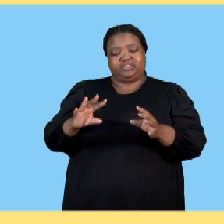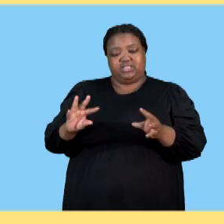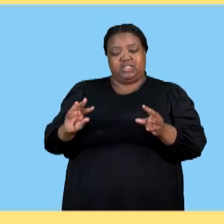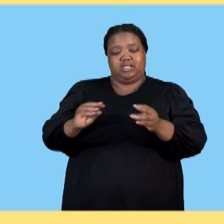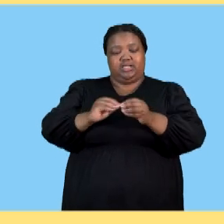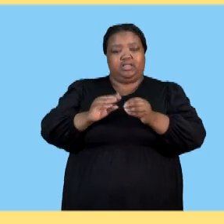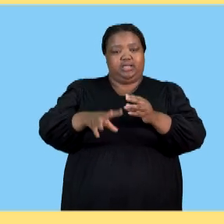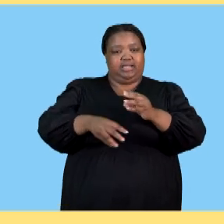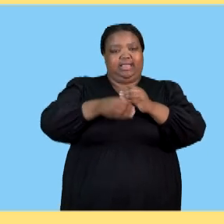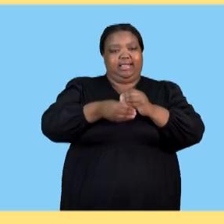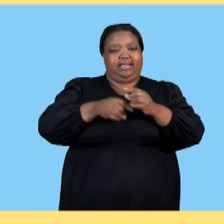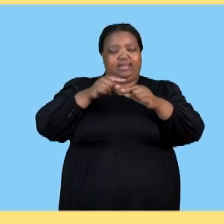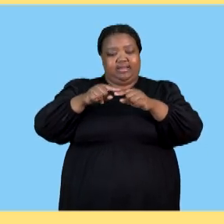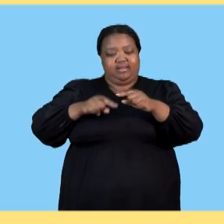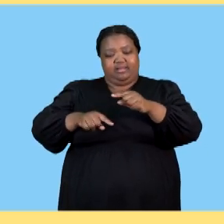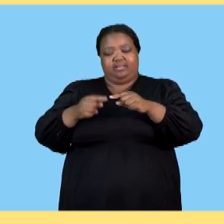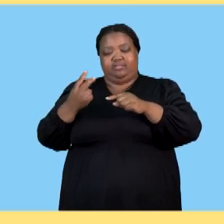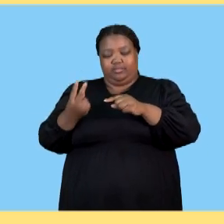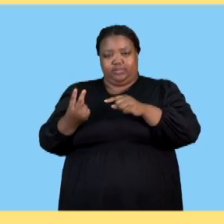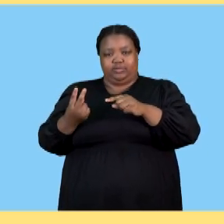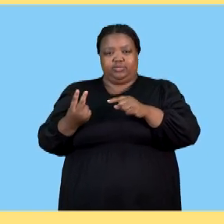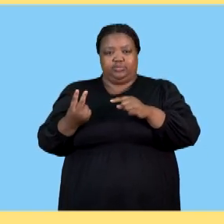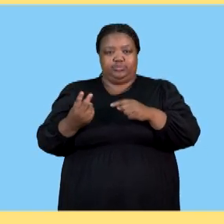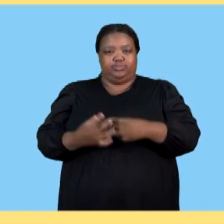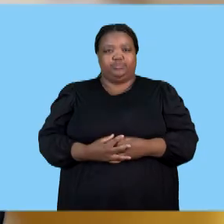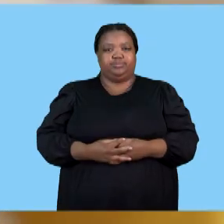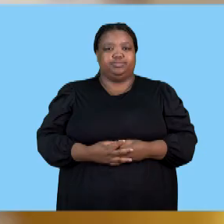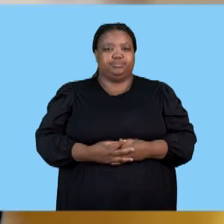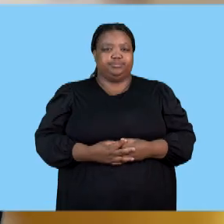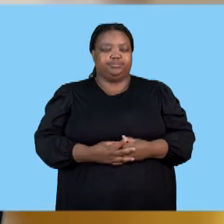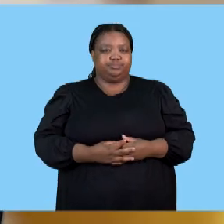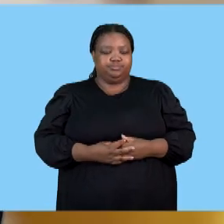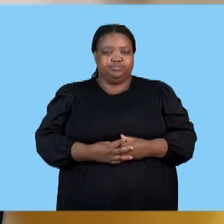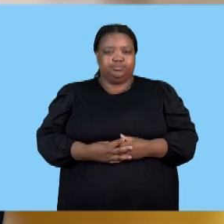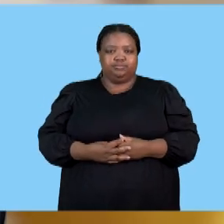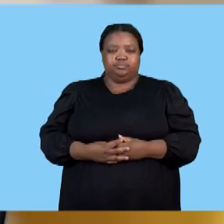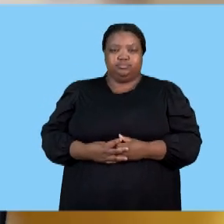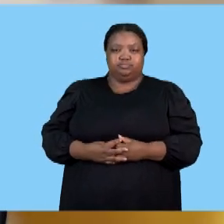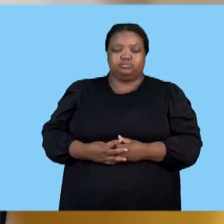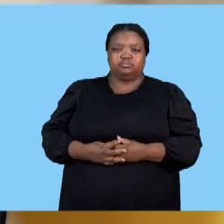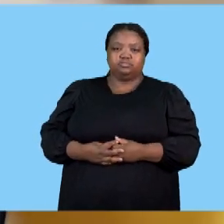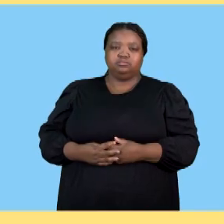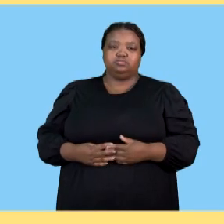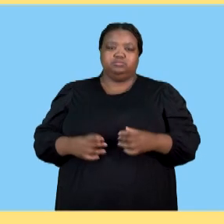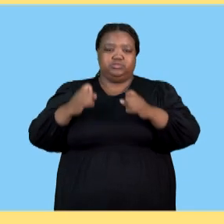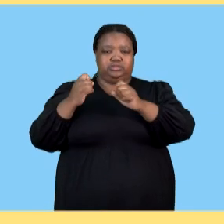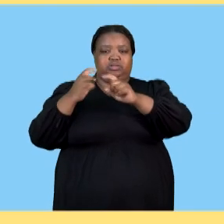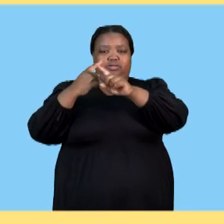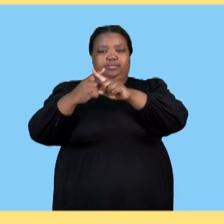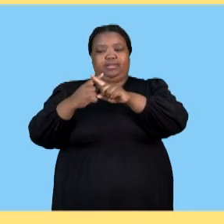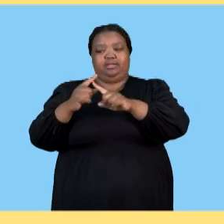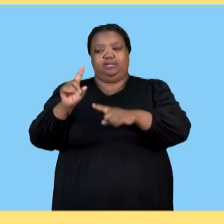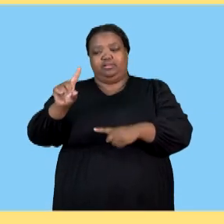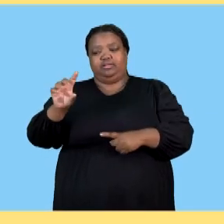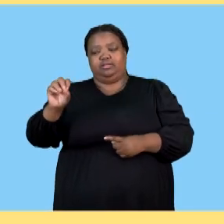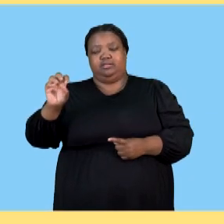ones and I divide them by 2. Some of you would multiply by half, still very correct. Then I multiply everything